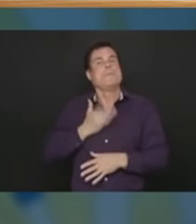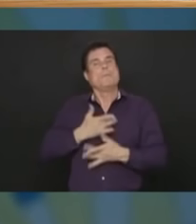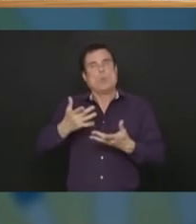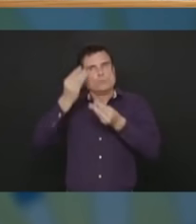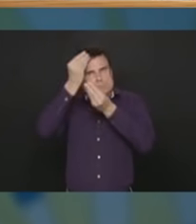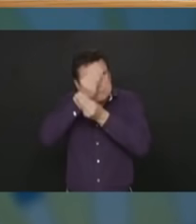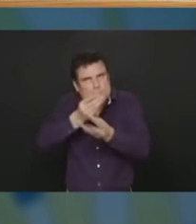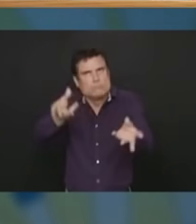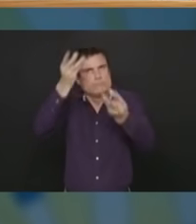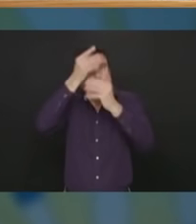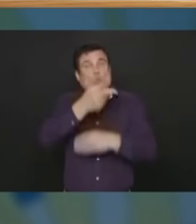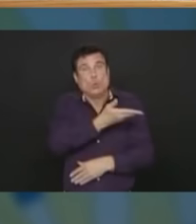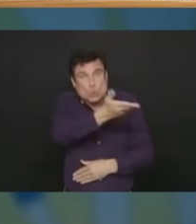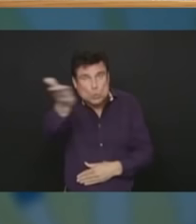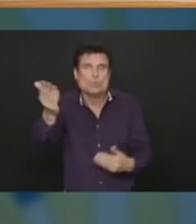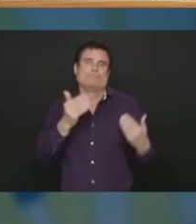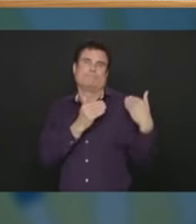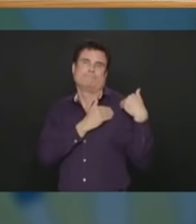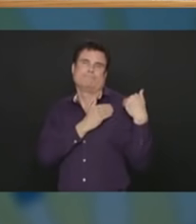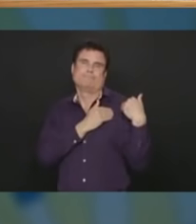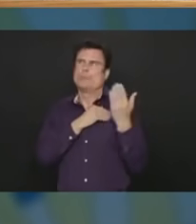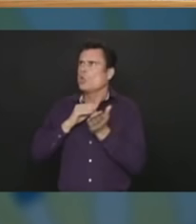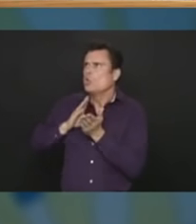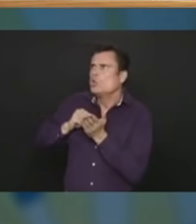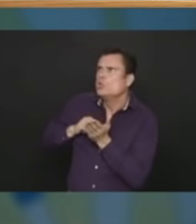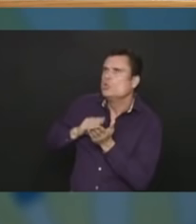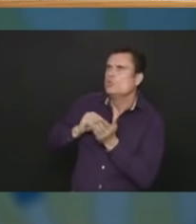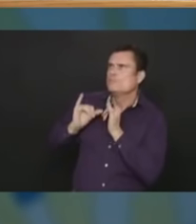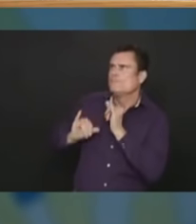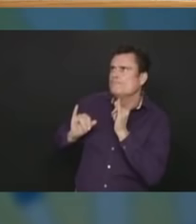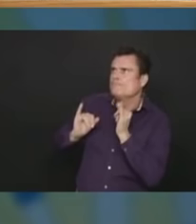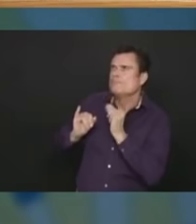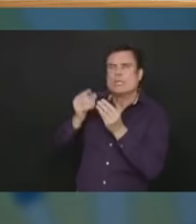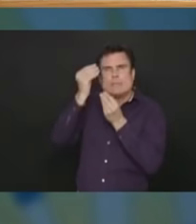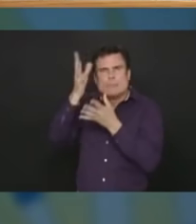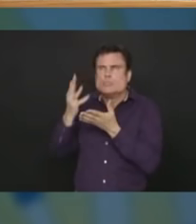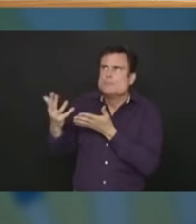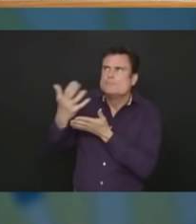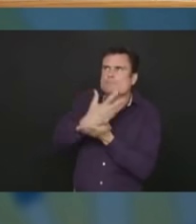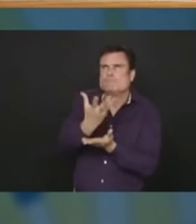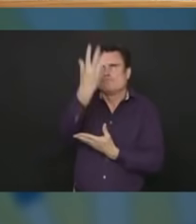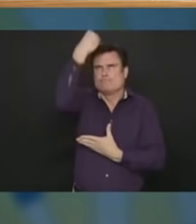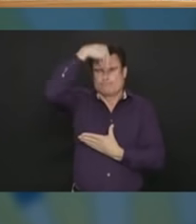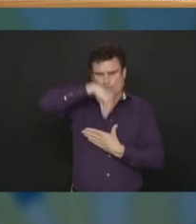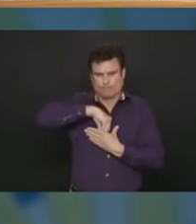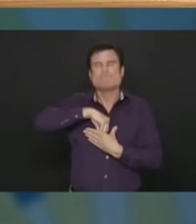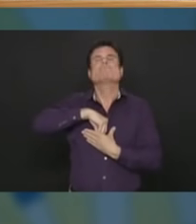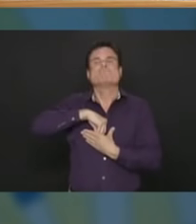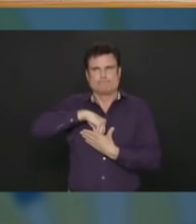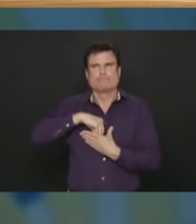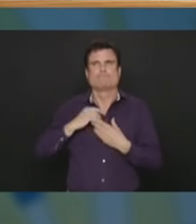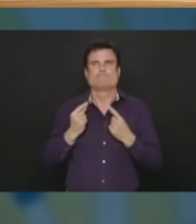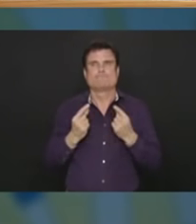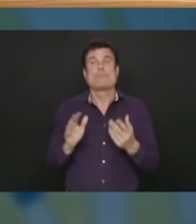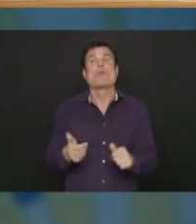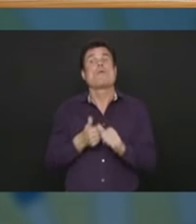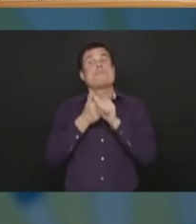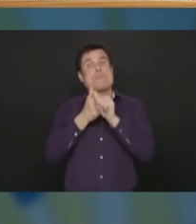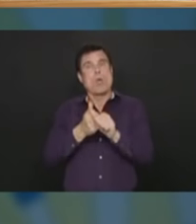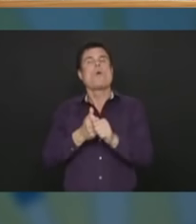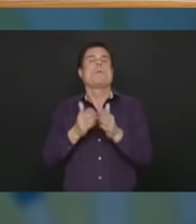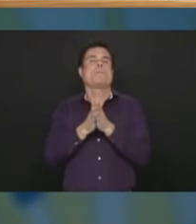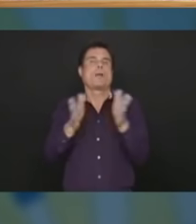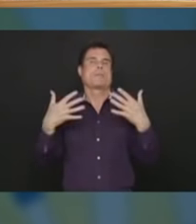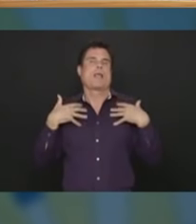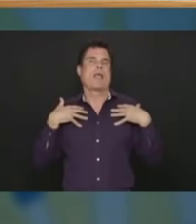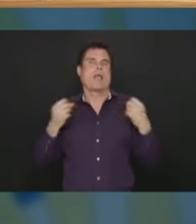so the hand hygiene, then avoiding touching our face, the coughing into our sleeve, covering our cough, disinfecting frequently touch